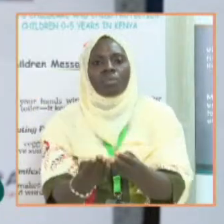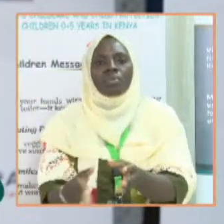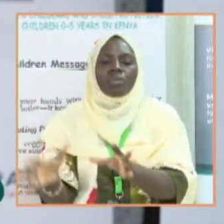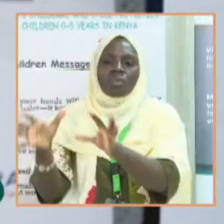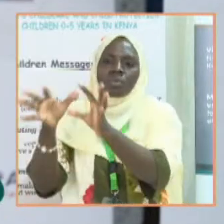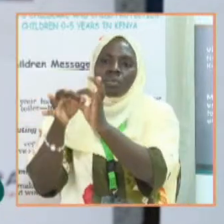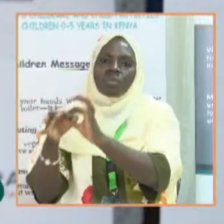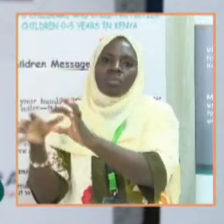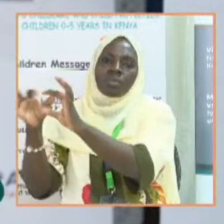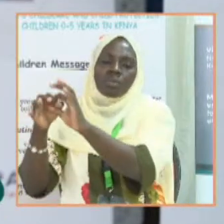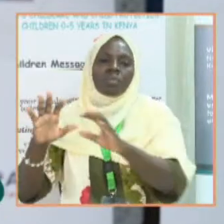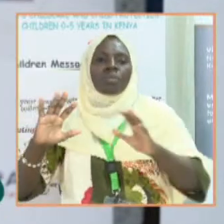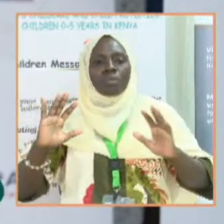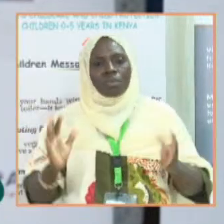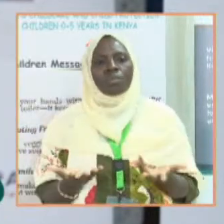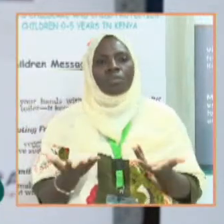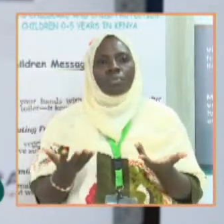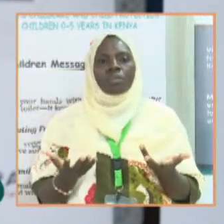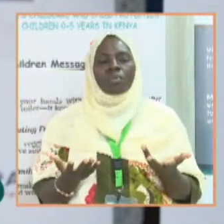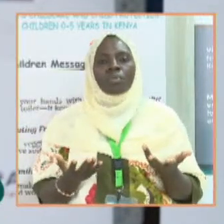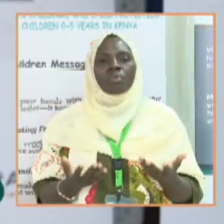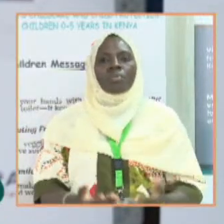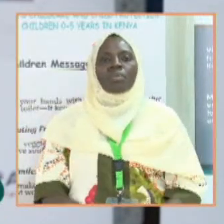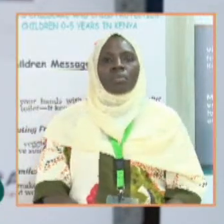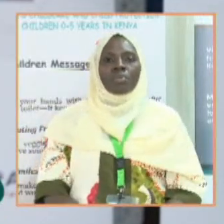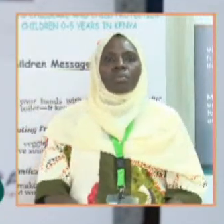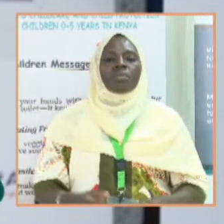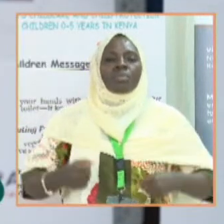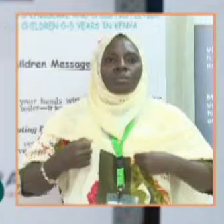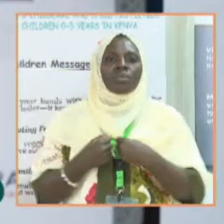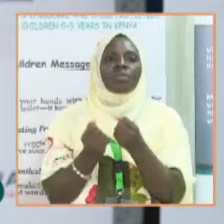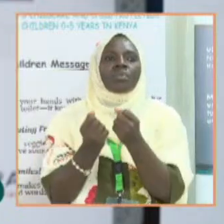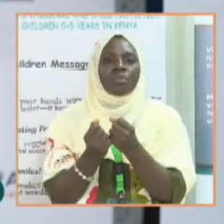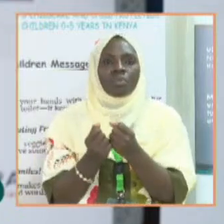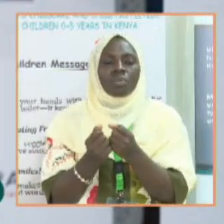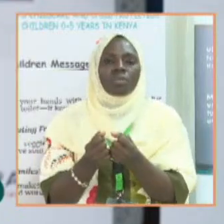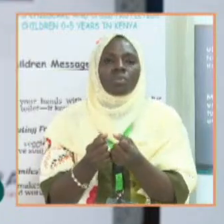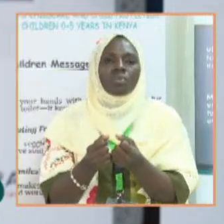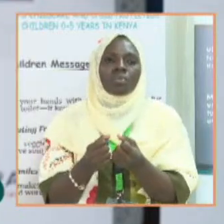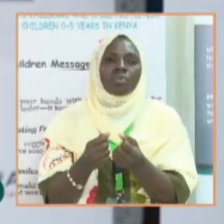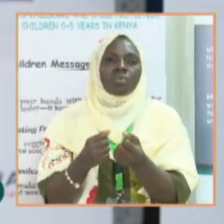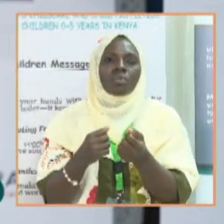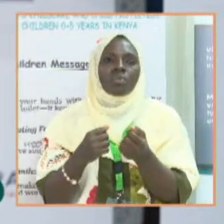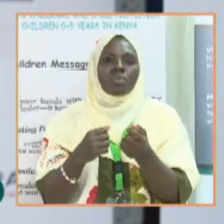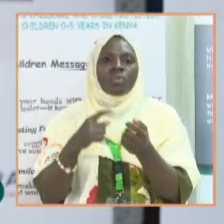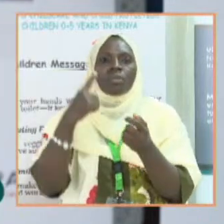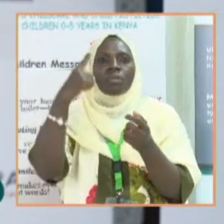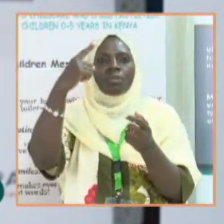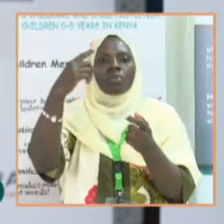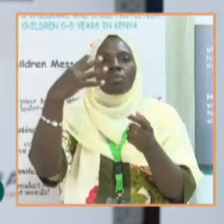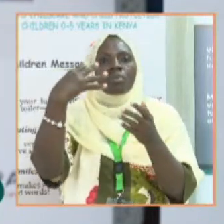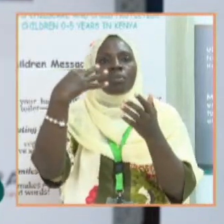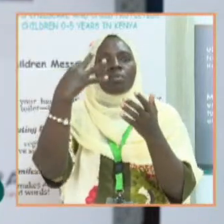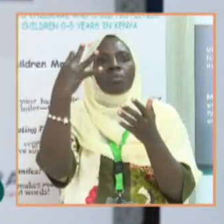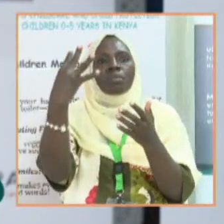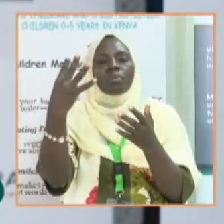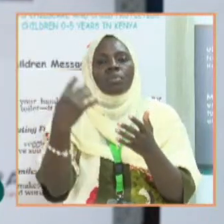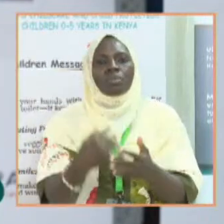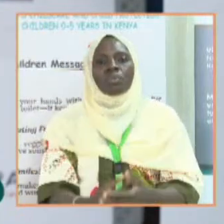the coordinating meeting happenings? They were held quarterly, but also on need basis. And this